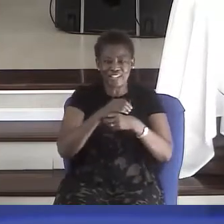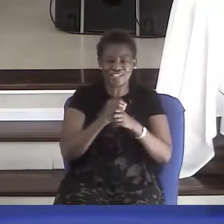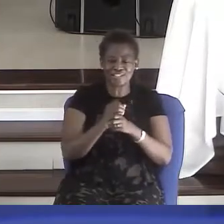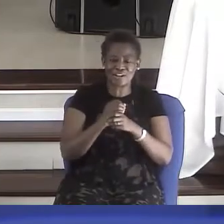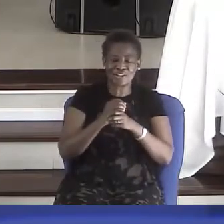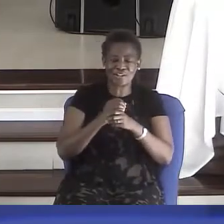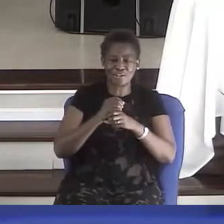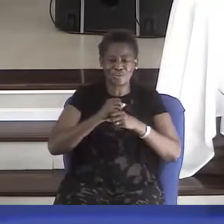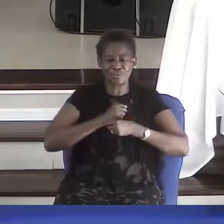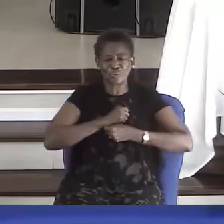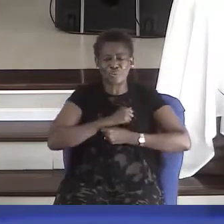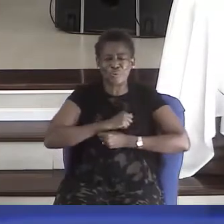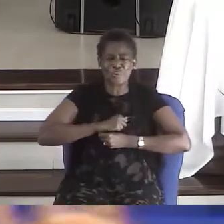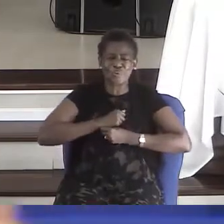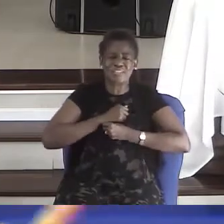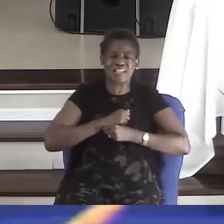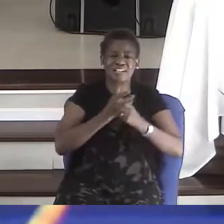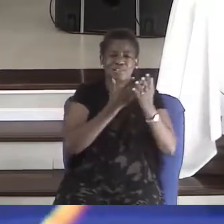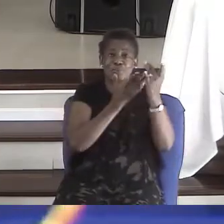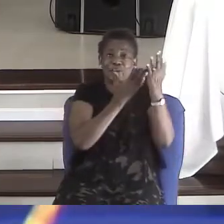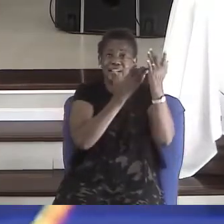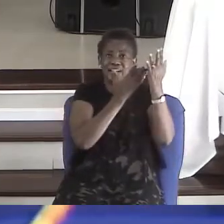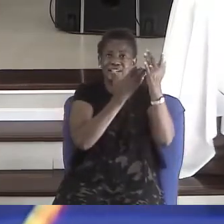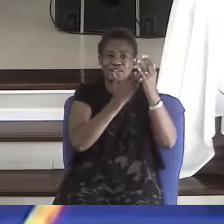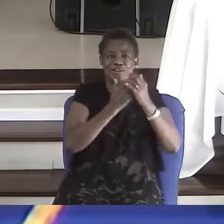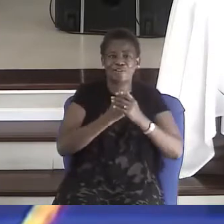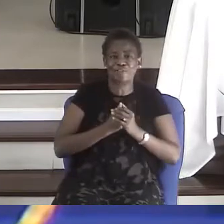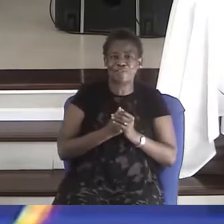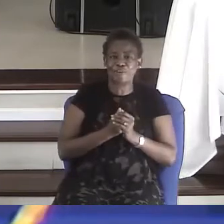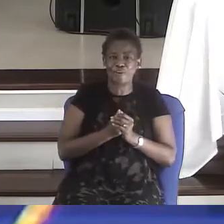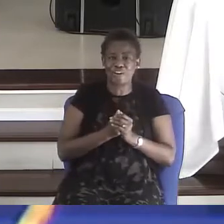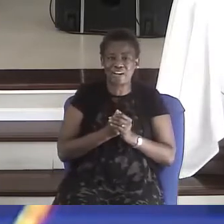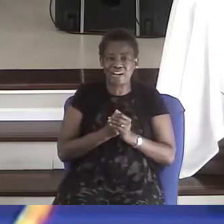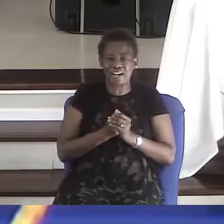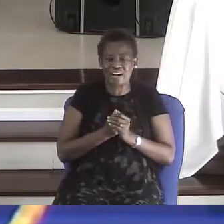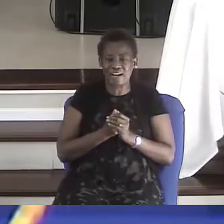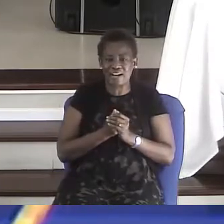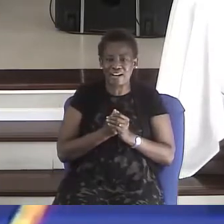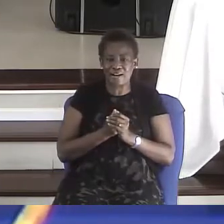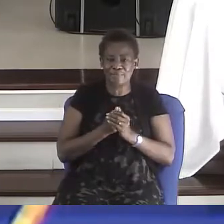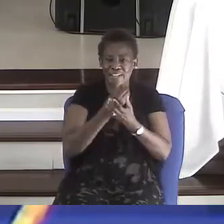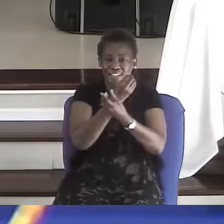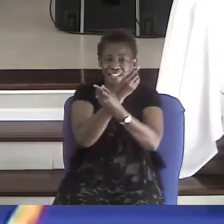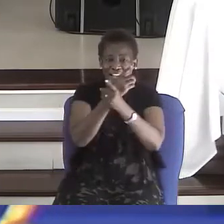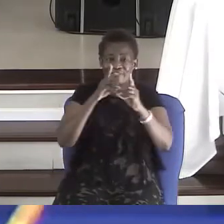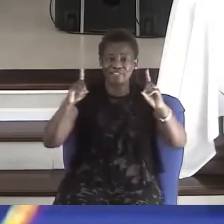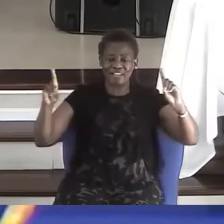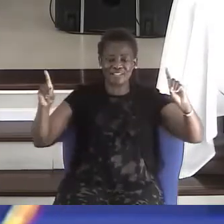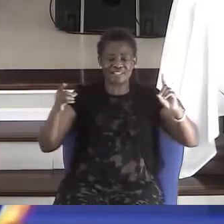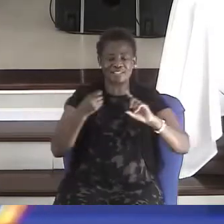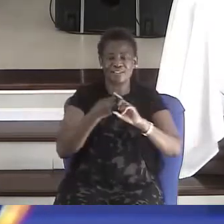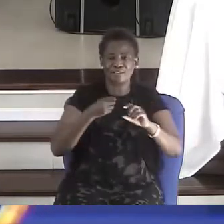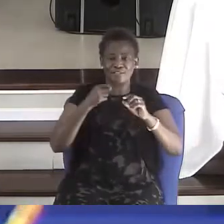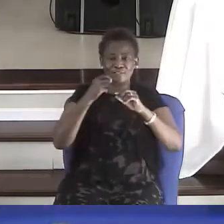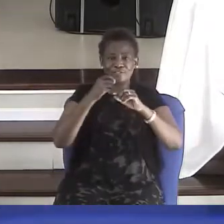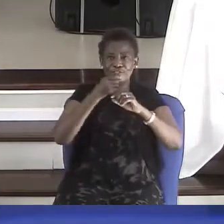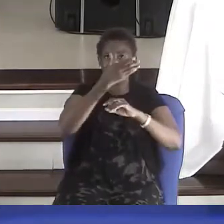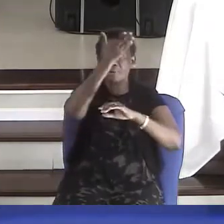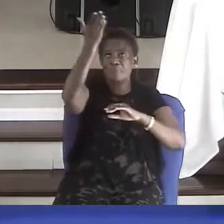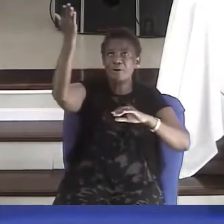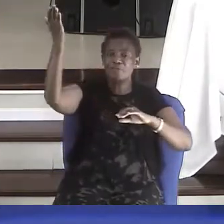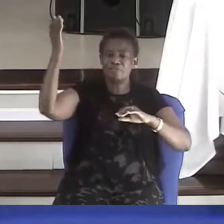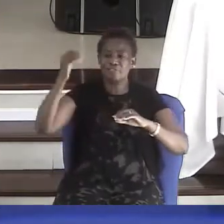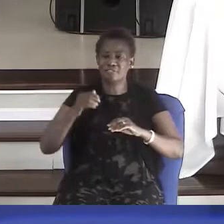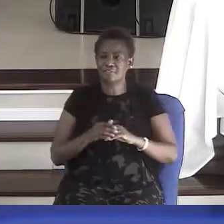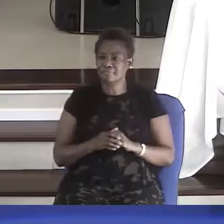is deliverance from above. Do you understand what I'm talking about? You ever been, just